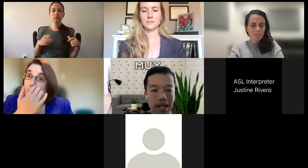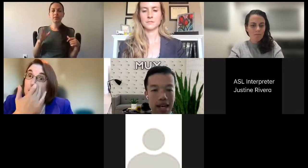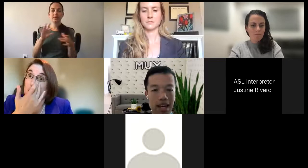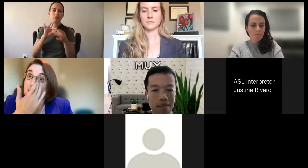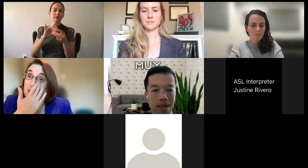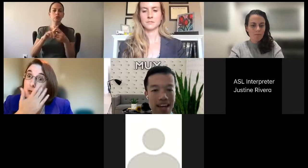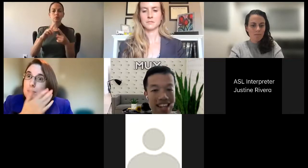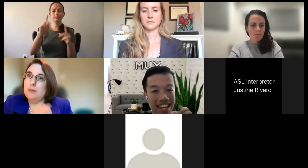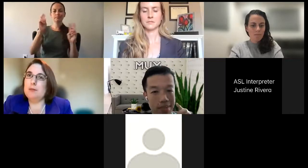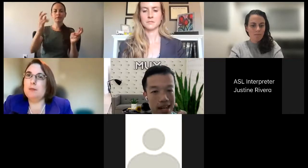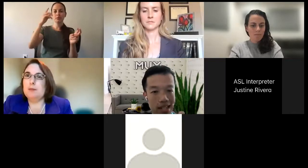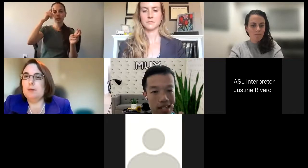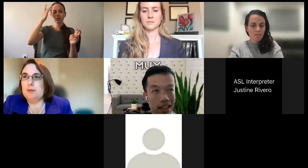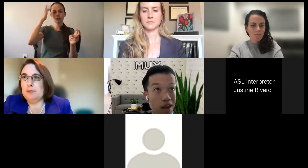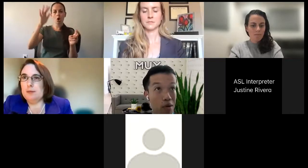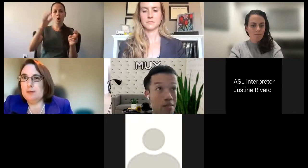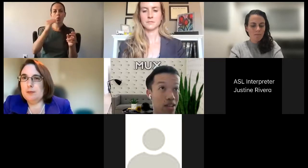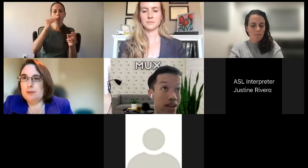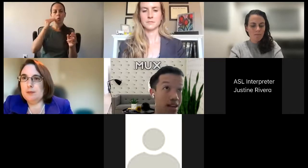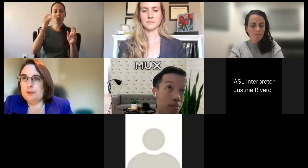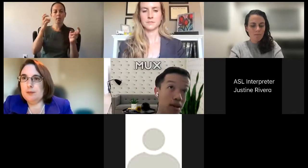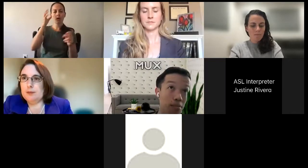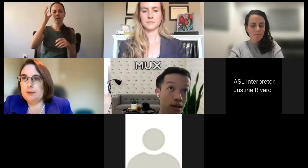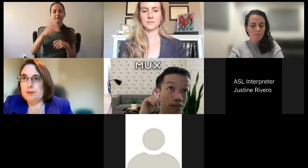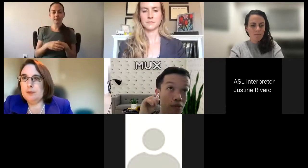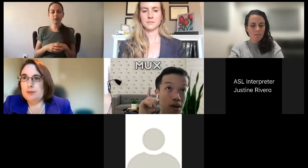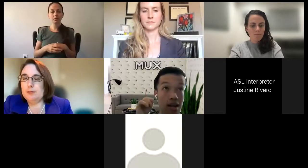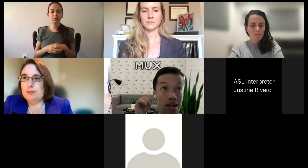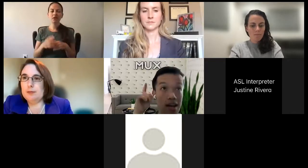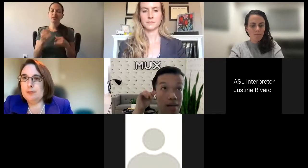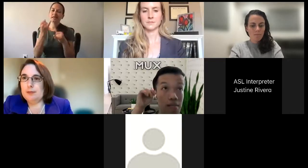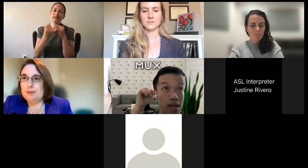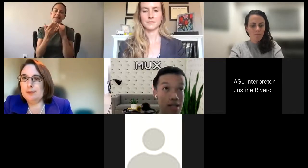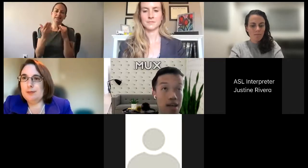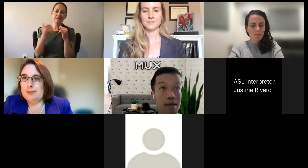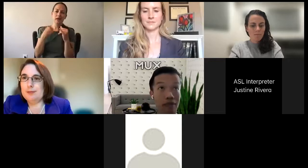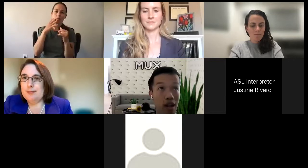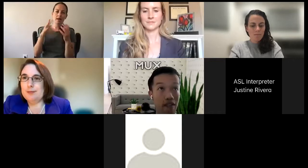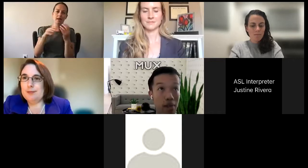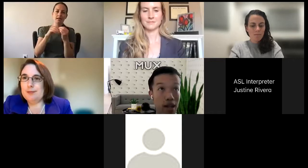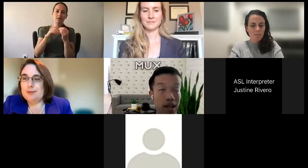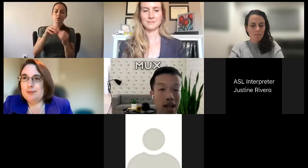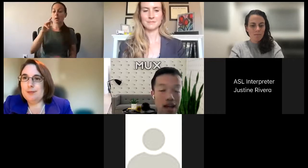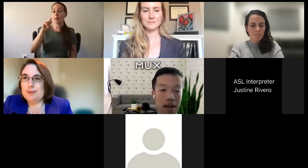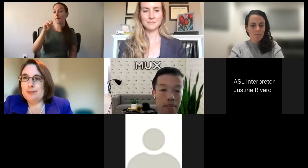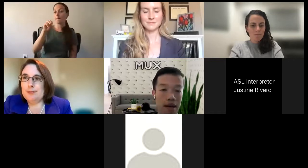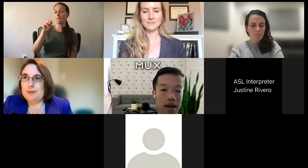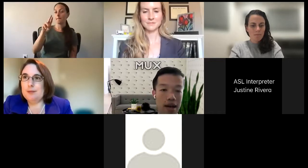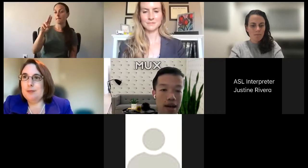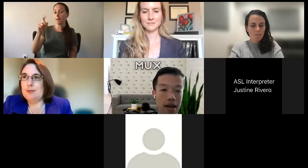concept. And then last but not least, I think I'd be remiss if I didn't put in a plug for Mux. After I left